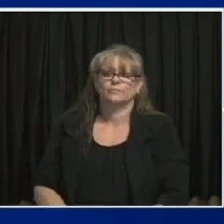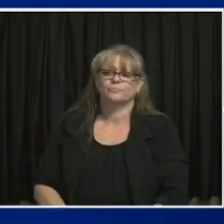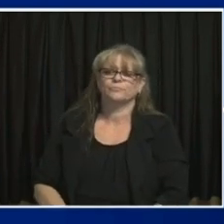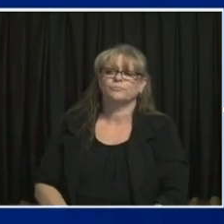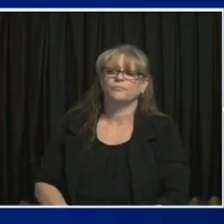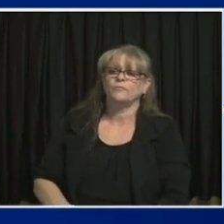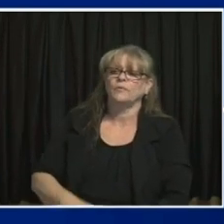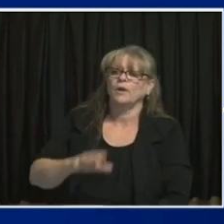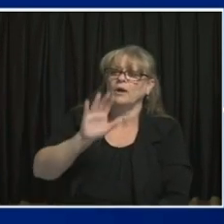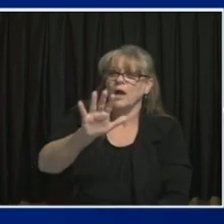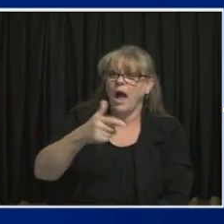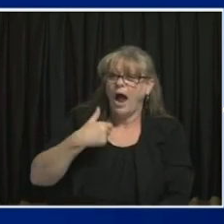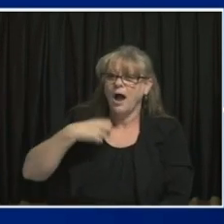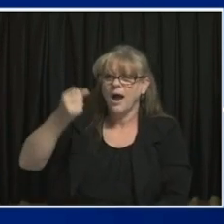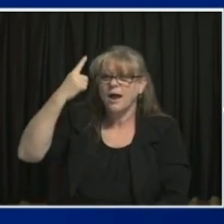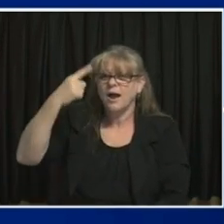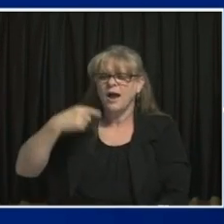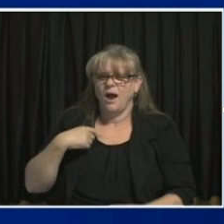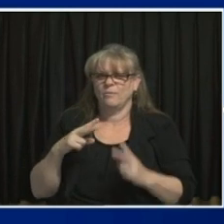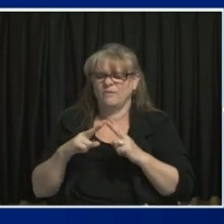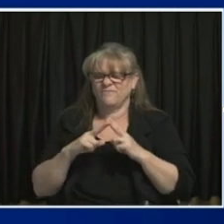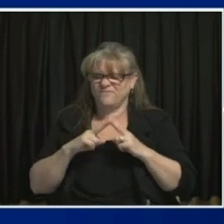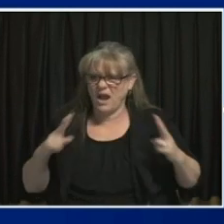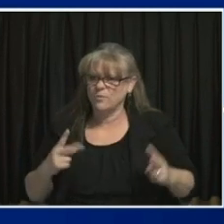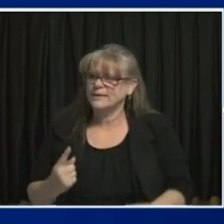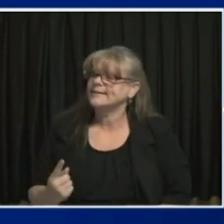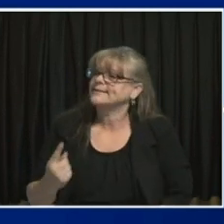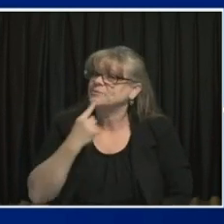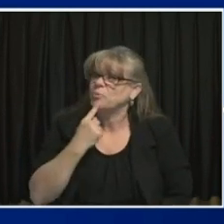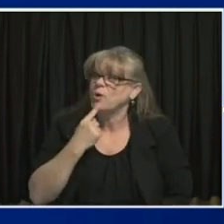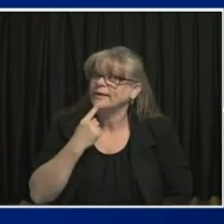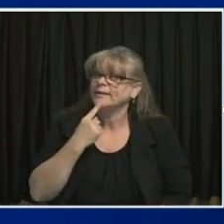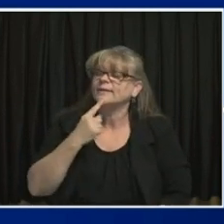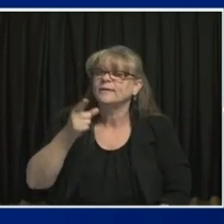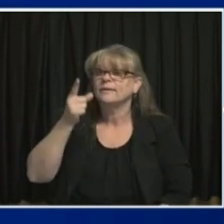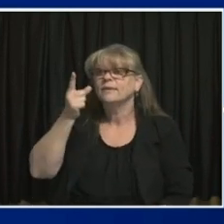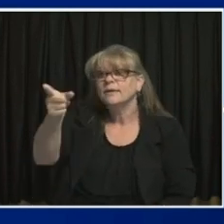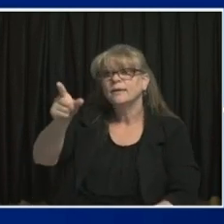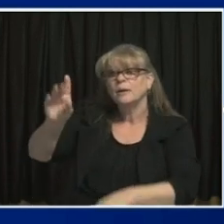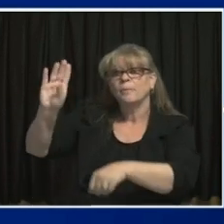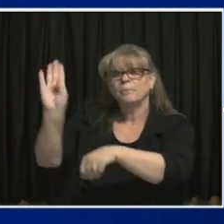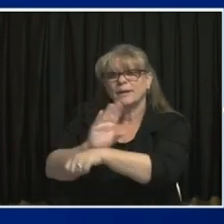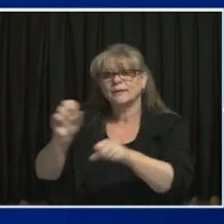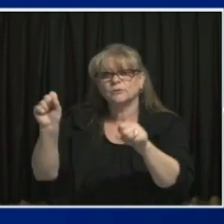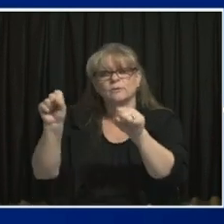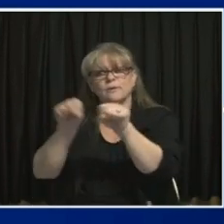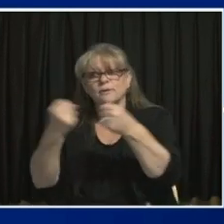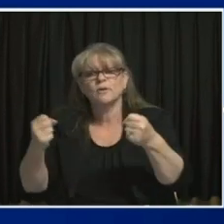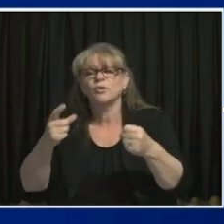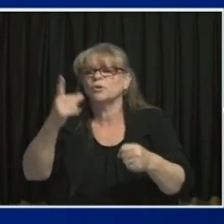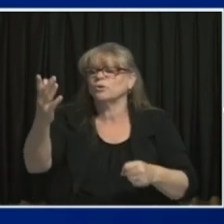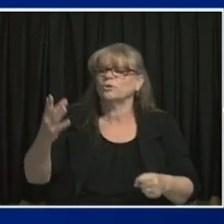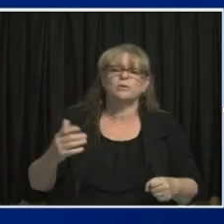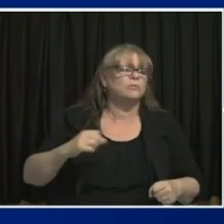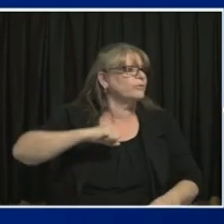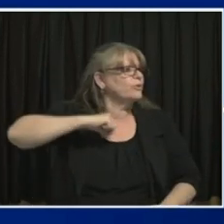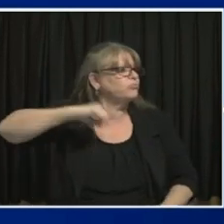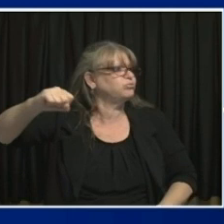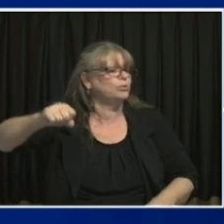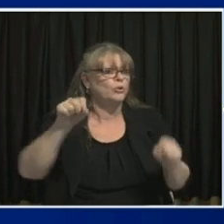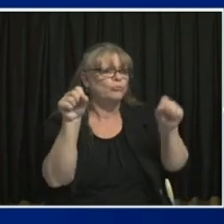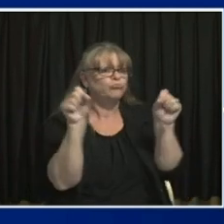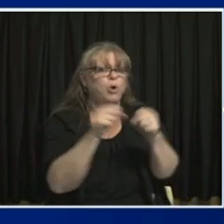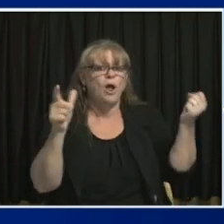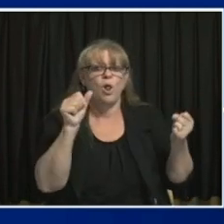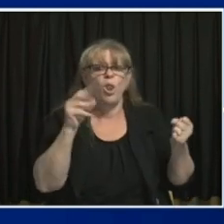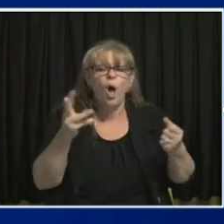and businesses actively breaking the law and defying public health orders this weekend. We all have laws that we agree